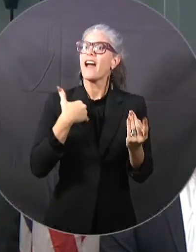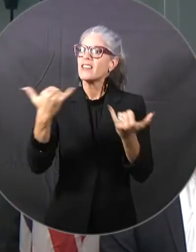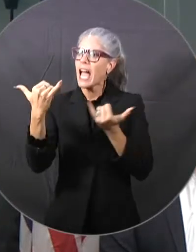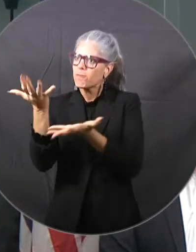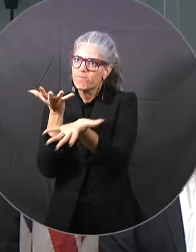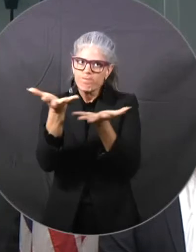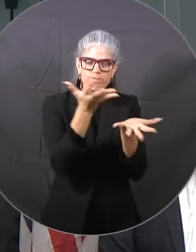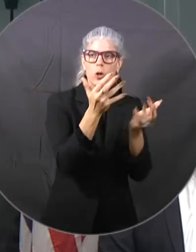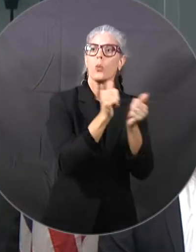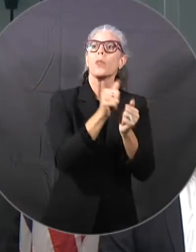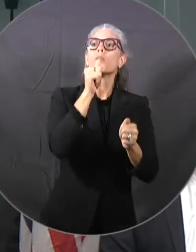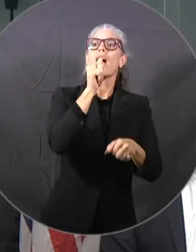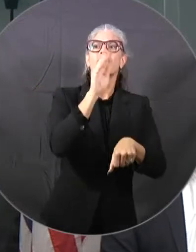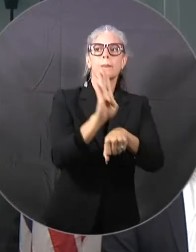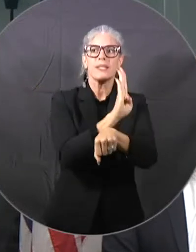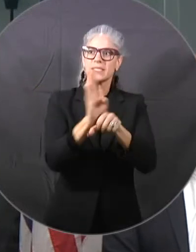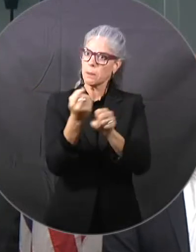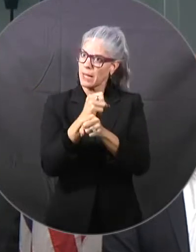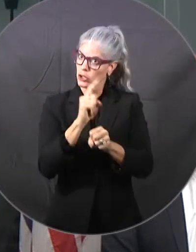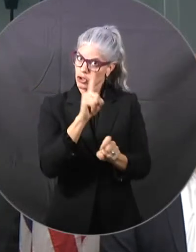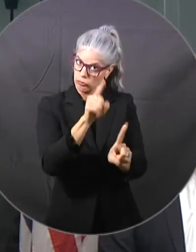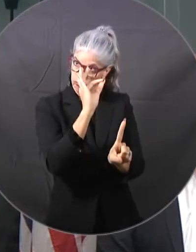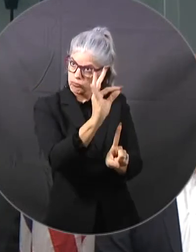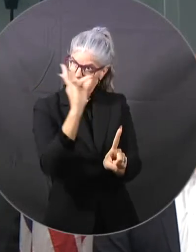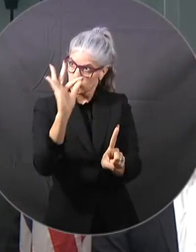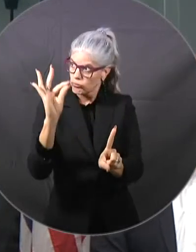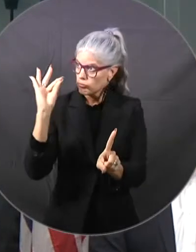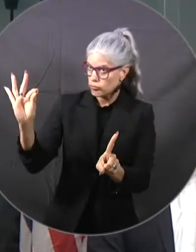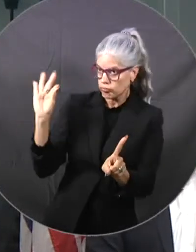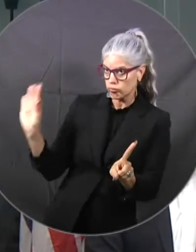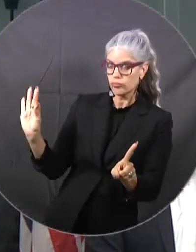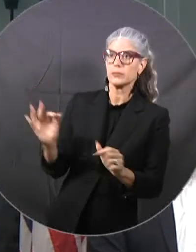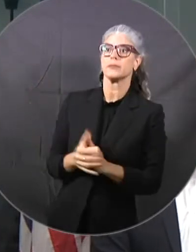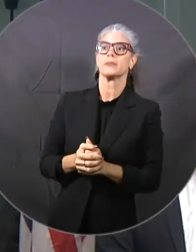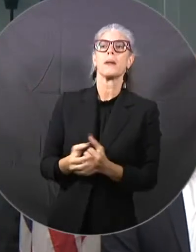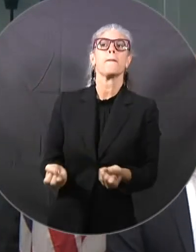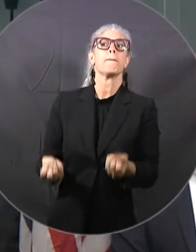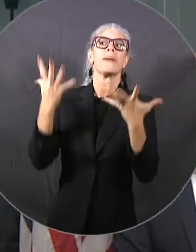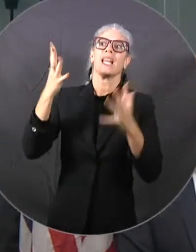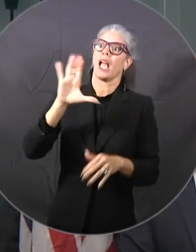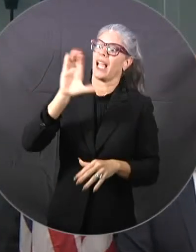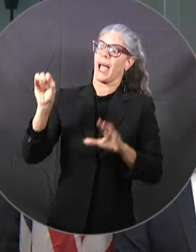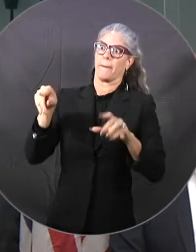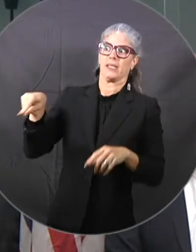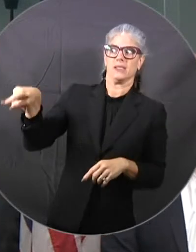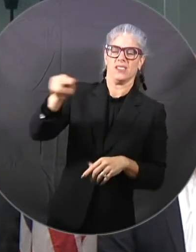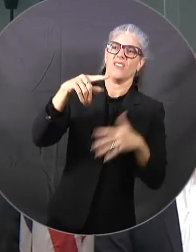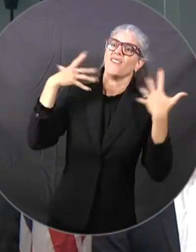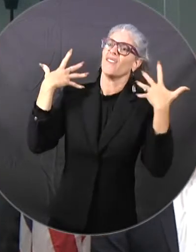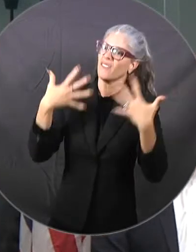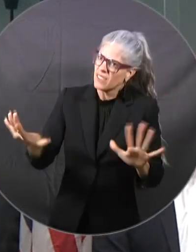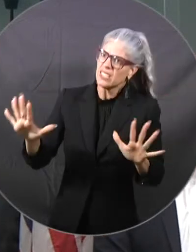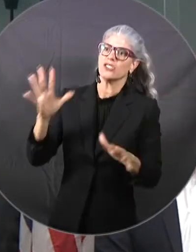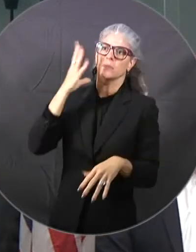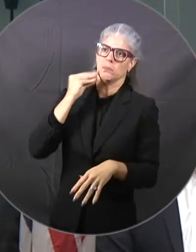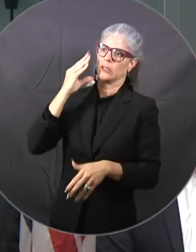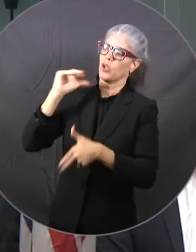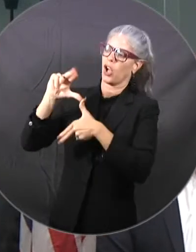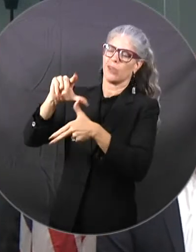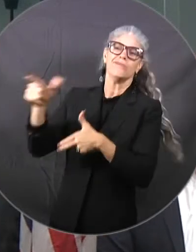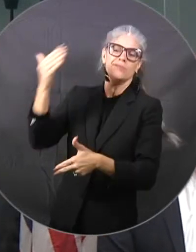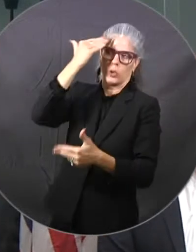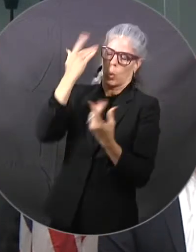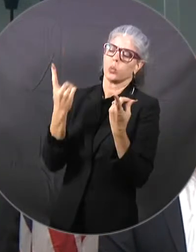they are prepared. Unfortunately, a lot of our companies, this isn't their first rodeo, so they're ready. And I tell you, during Ian, when to